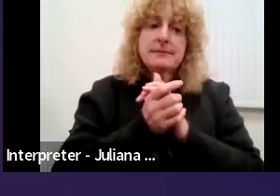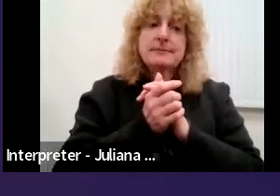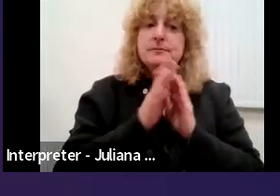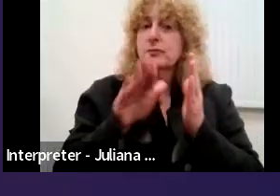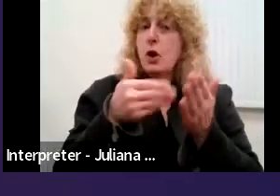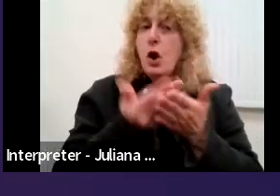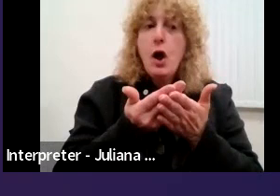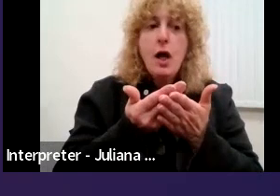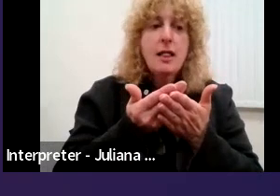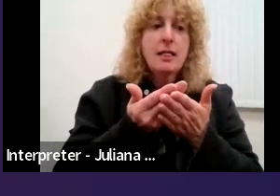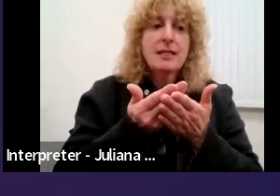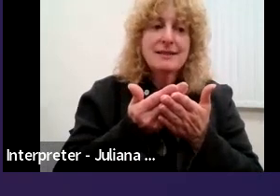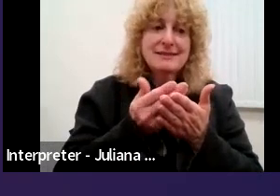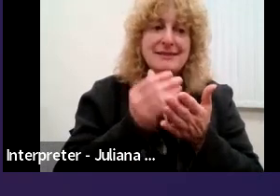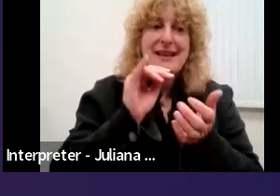all